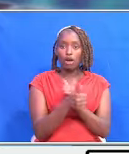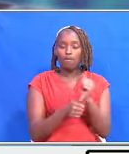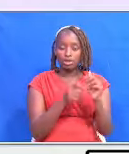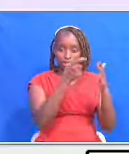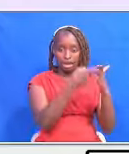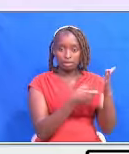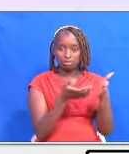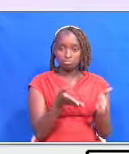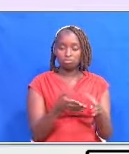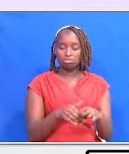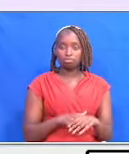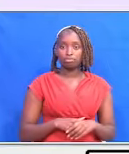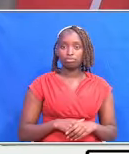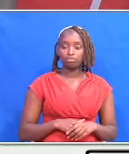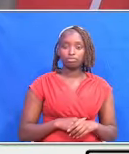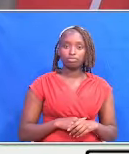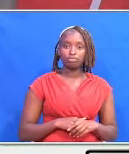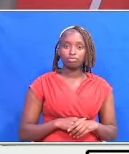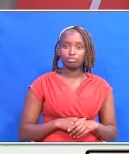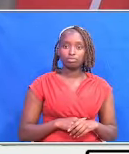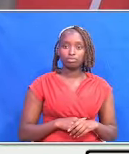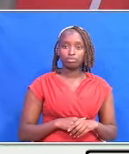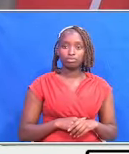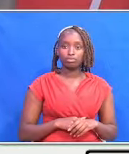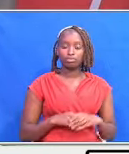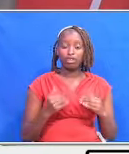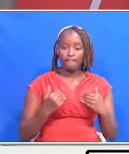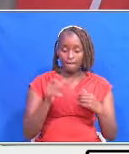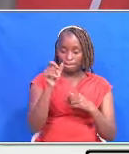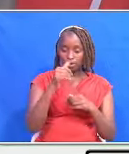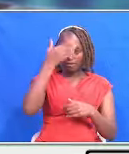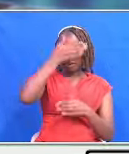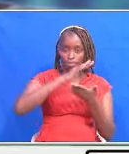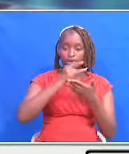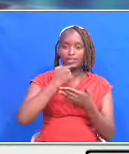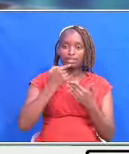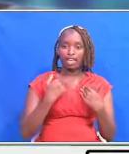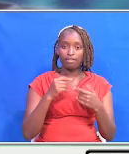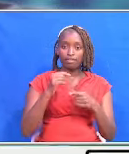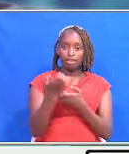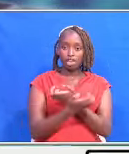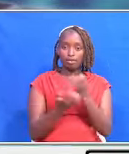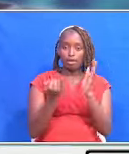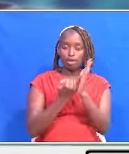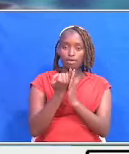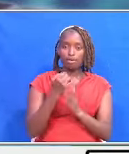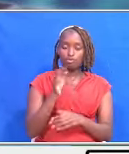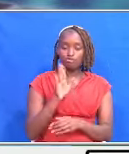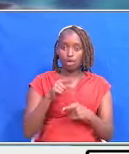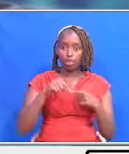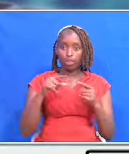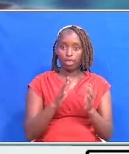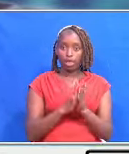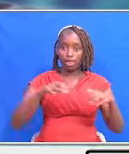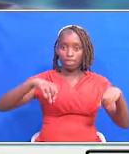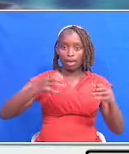Yes. You know, Arnold Maliba and Ghetto President on Facebook is saying the economy will improve when Mama Mboga and Boda Boda people, their businesses